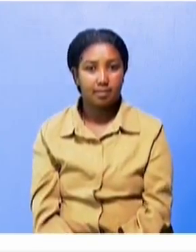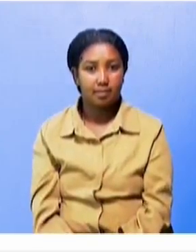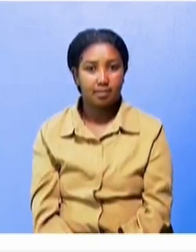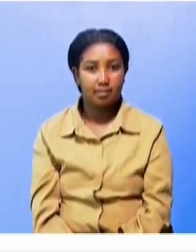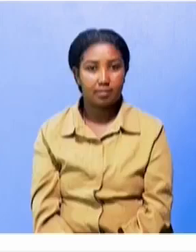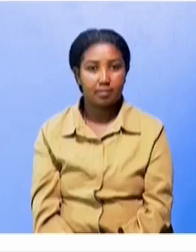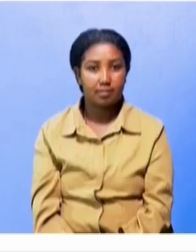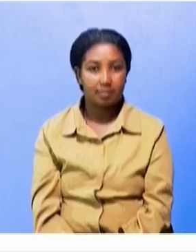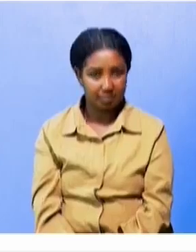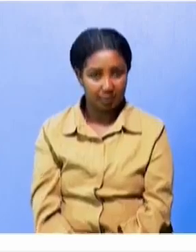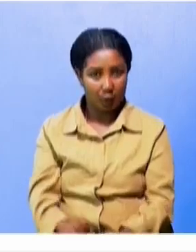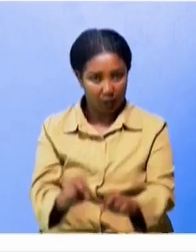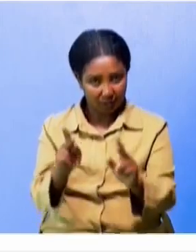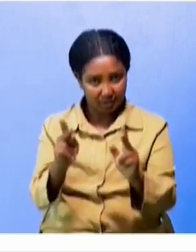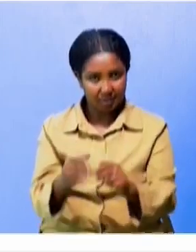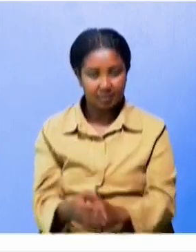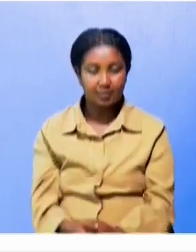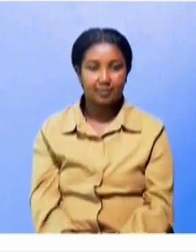All right.